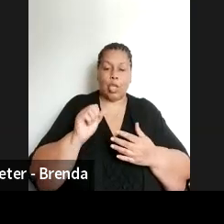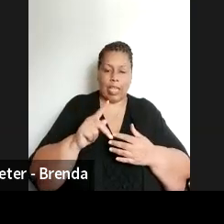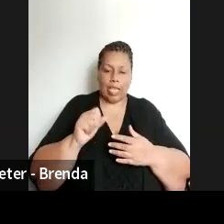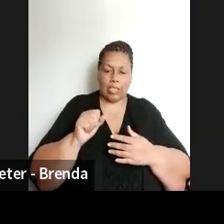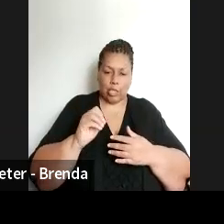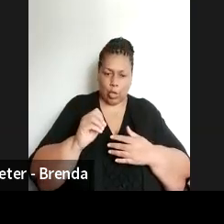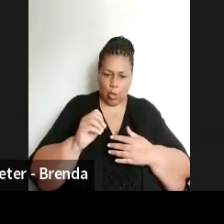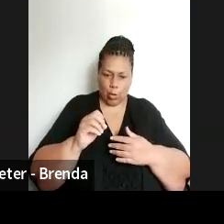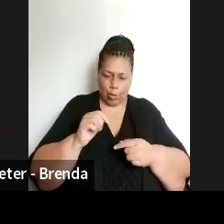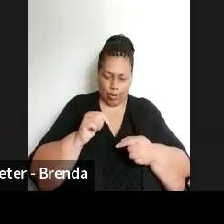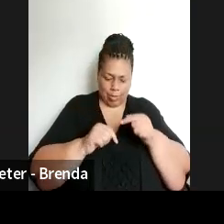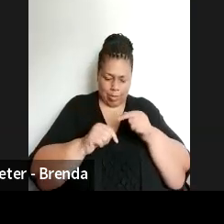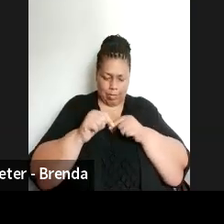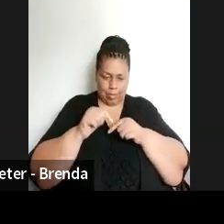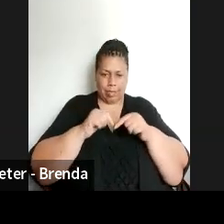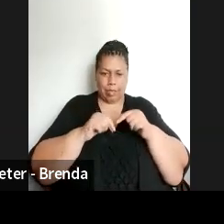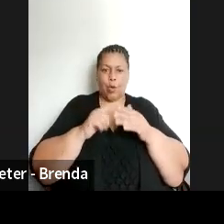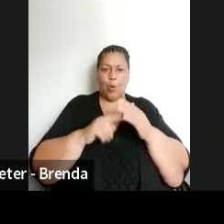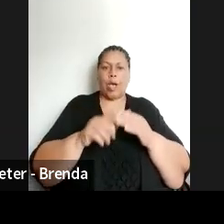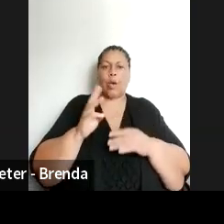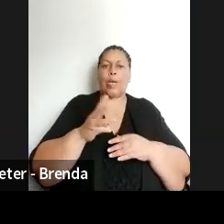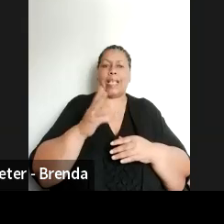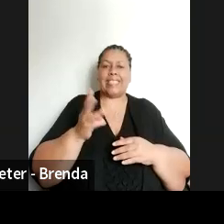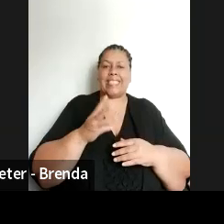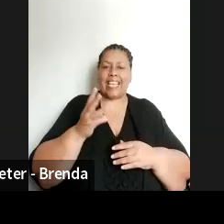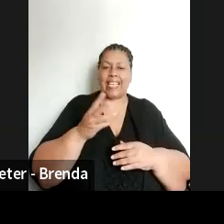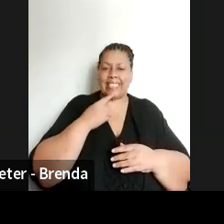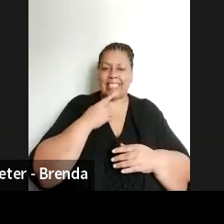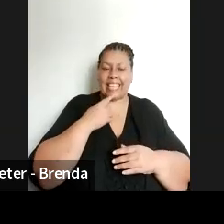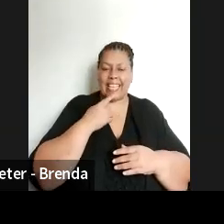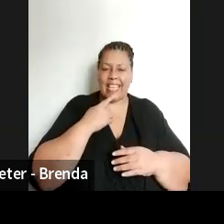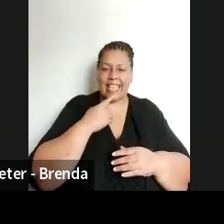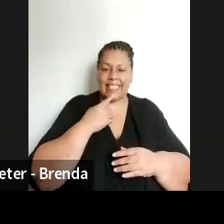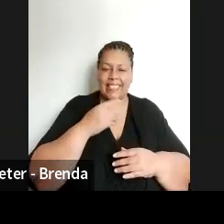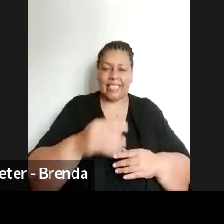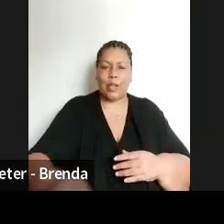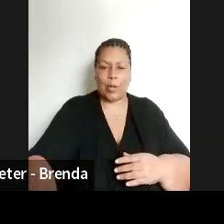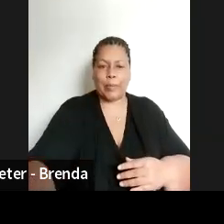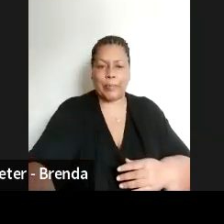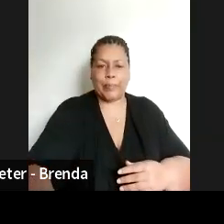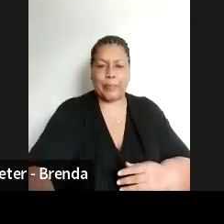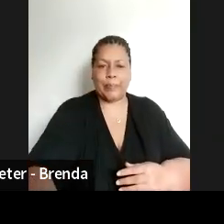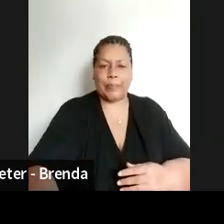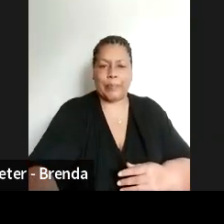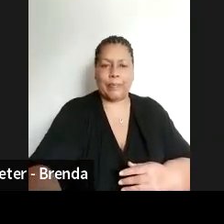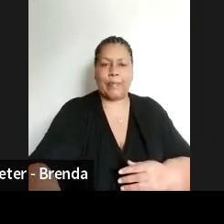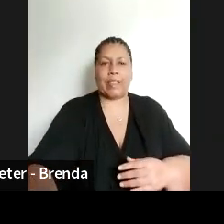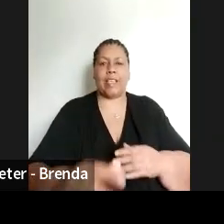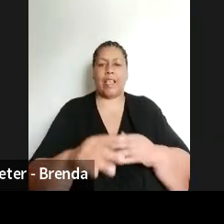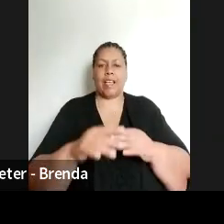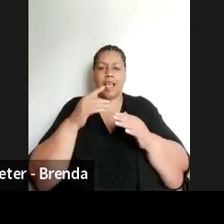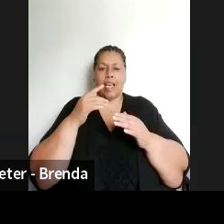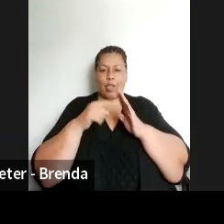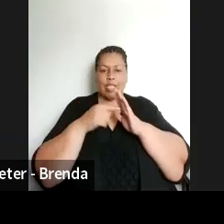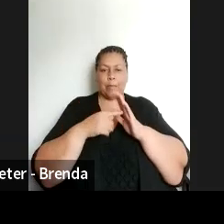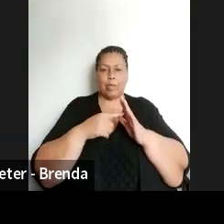gonna go back to what Wednesday was saying about the schools. So like, here's an example.